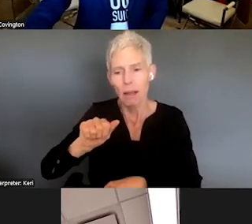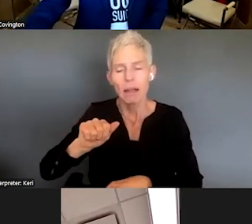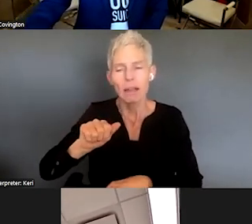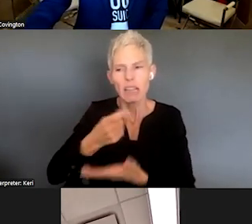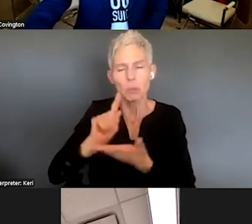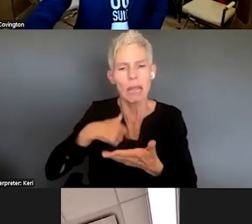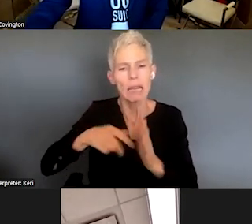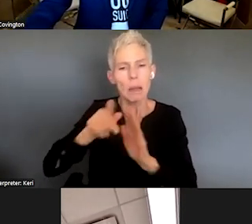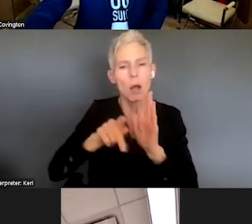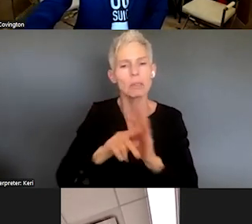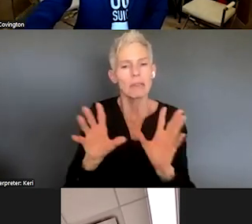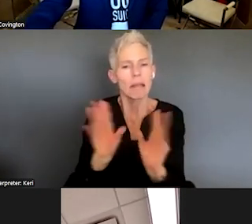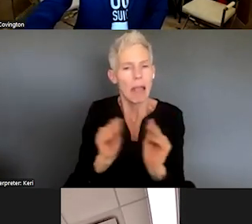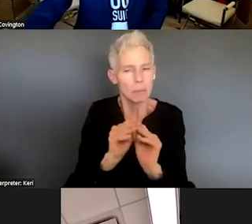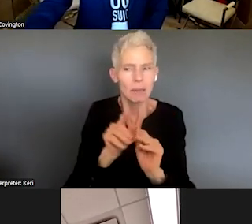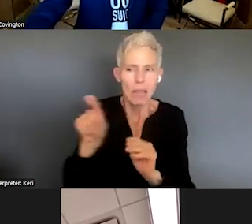in New Orleans,